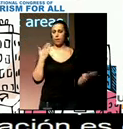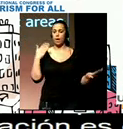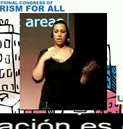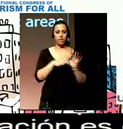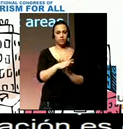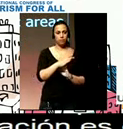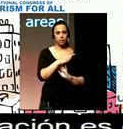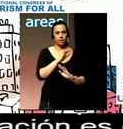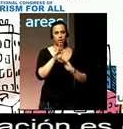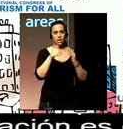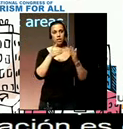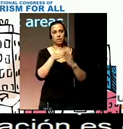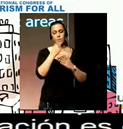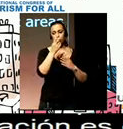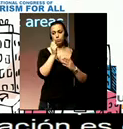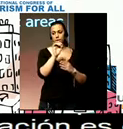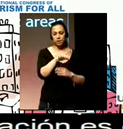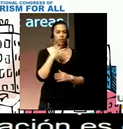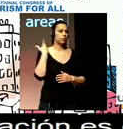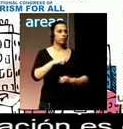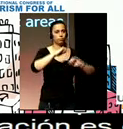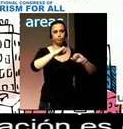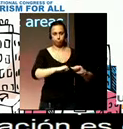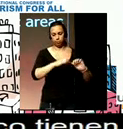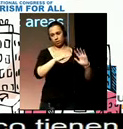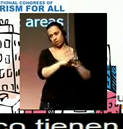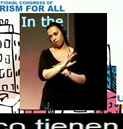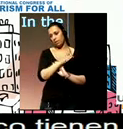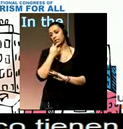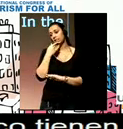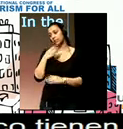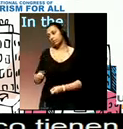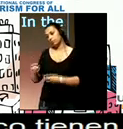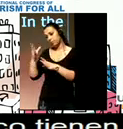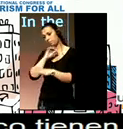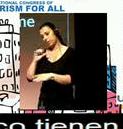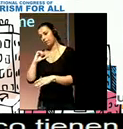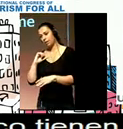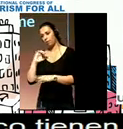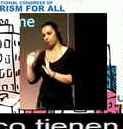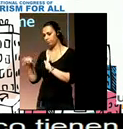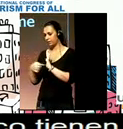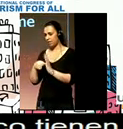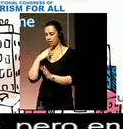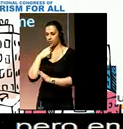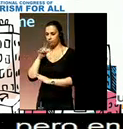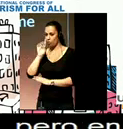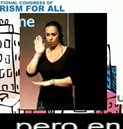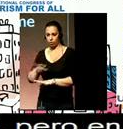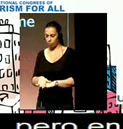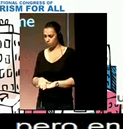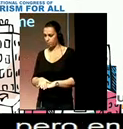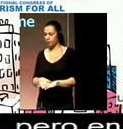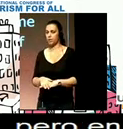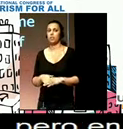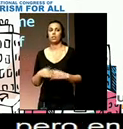the case of private buildings, we don't have the same obligation. So for many owners and operators of these buildings, the challenge for